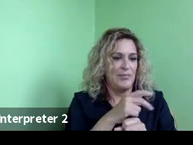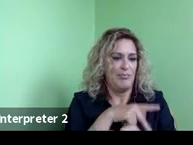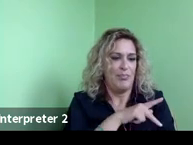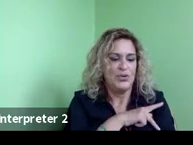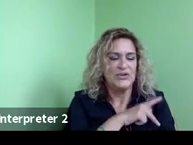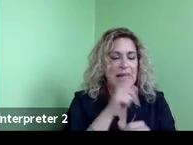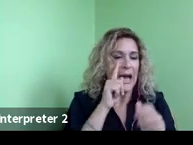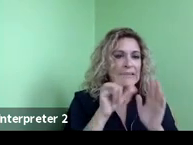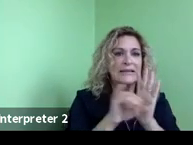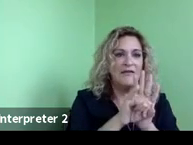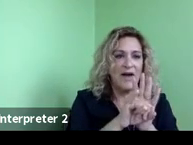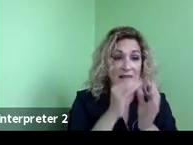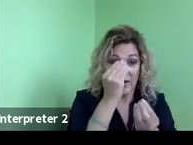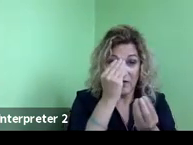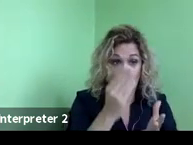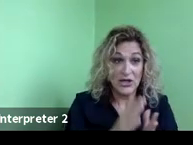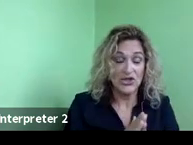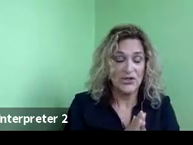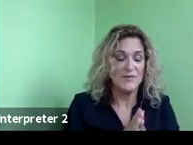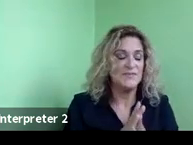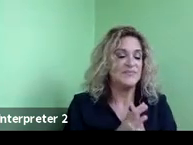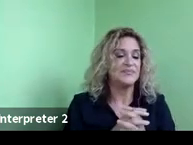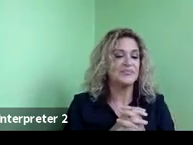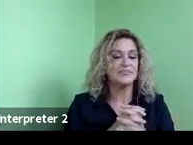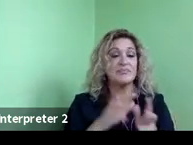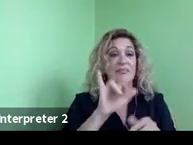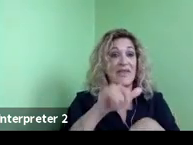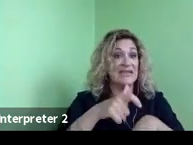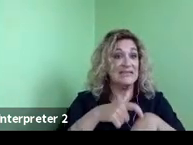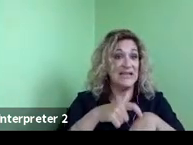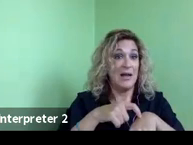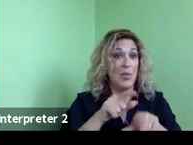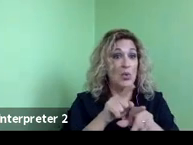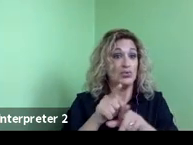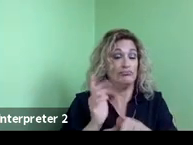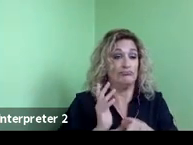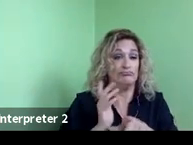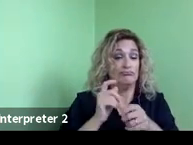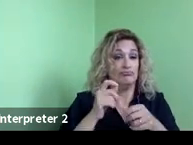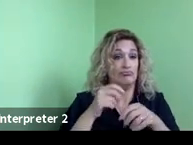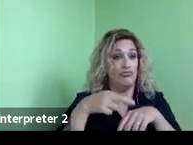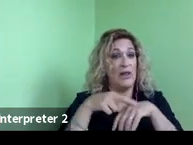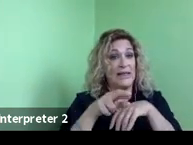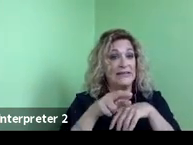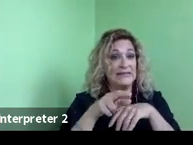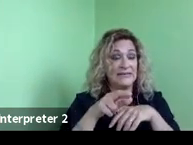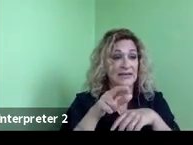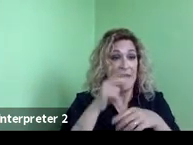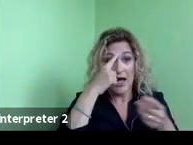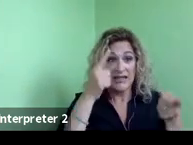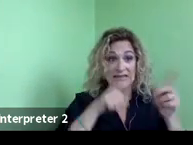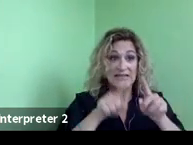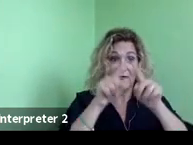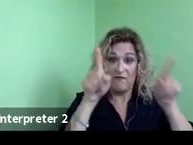information. At the time, OCFS also released a template consent form,